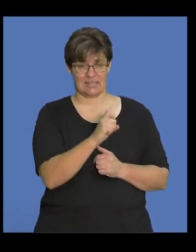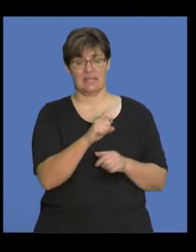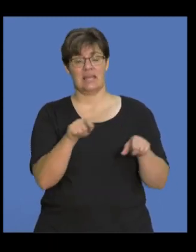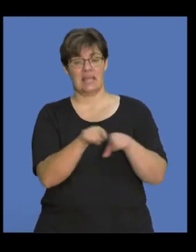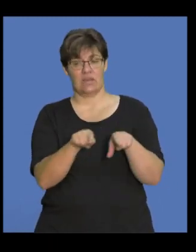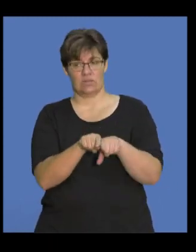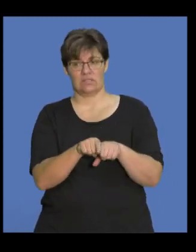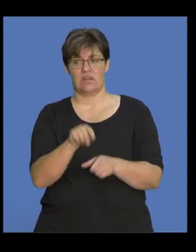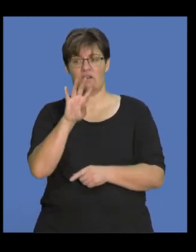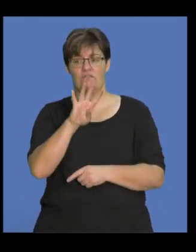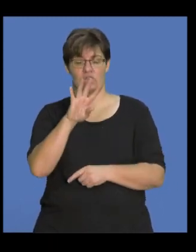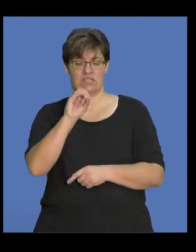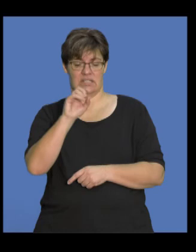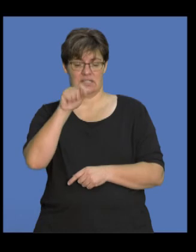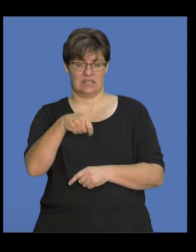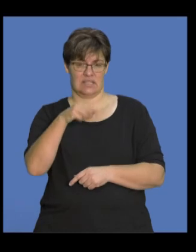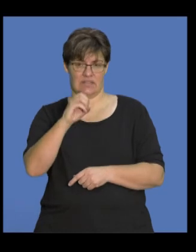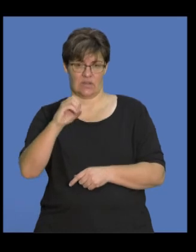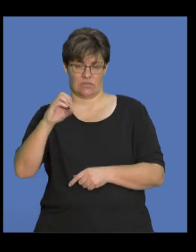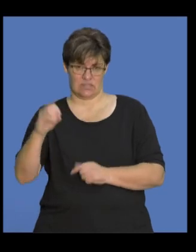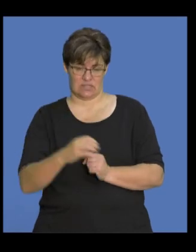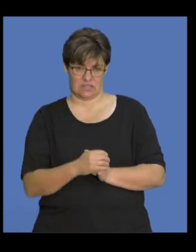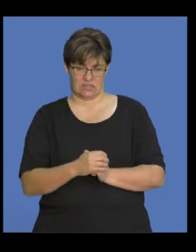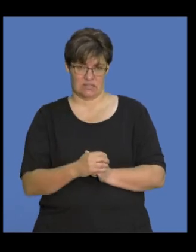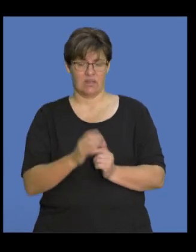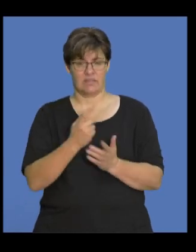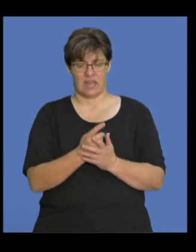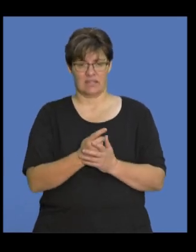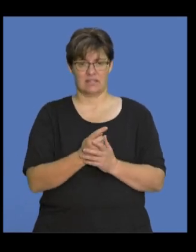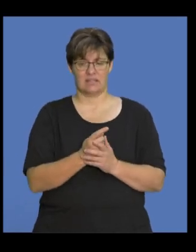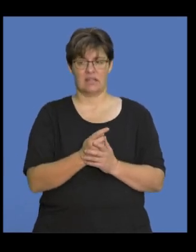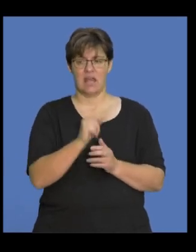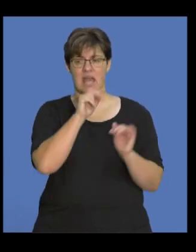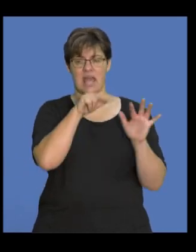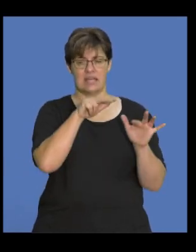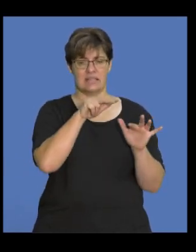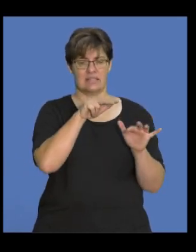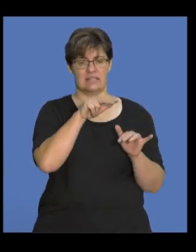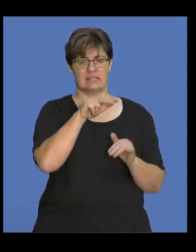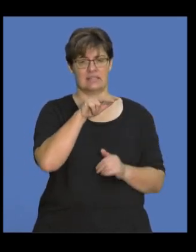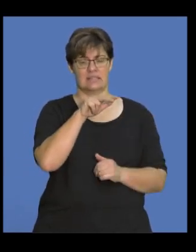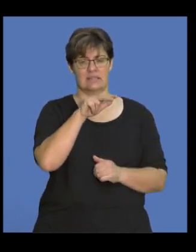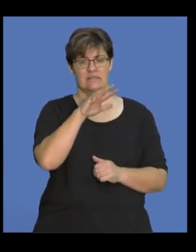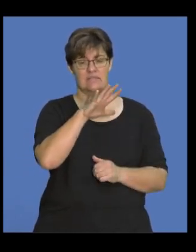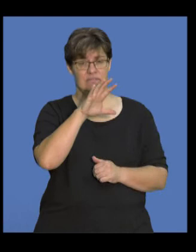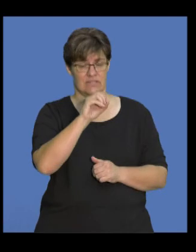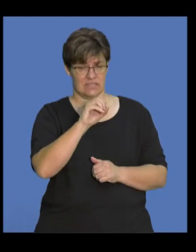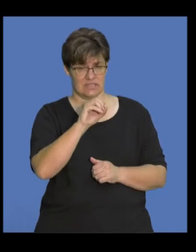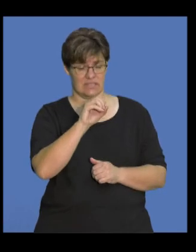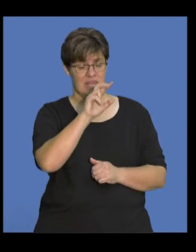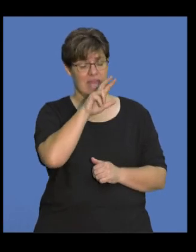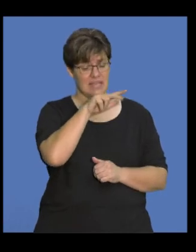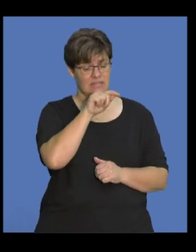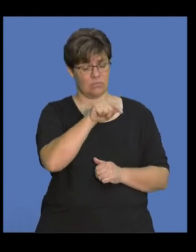equals to the 40,000, and then from there you divide both sides by the 18 rands and